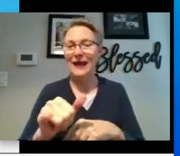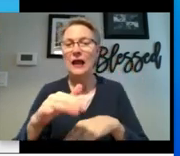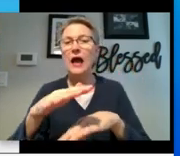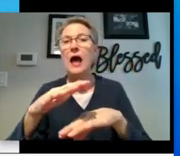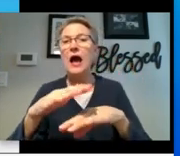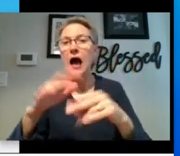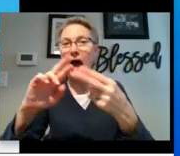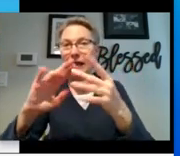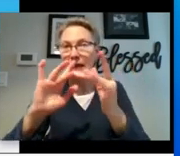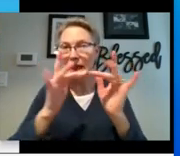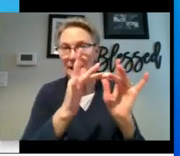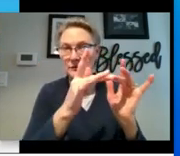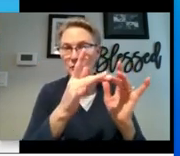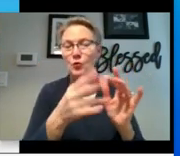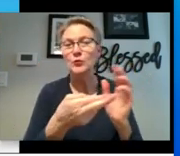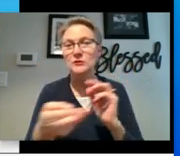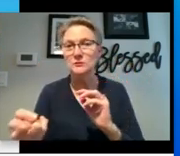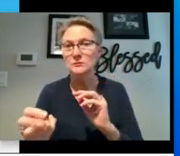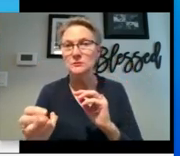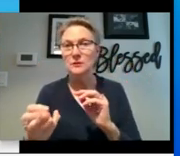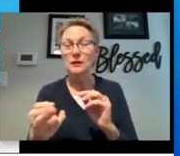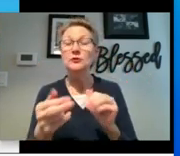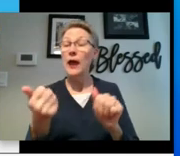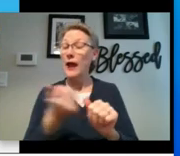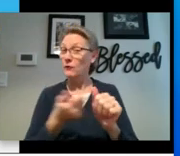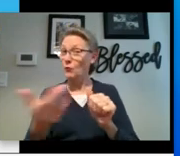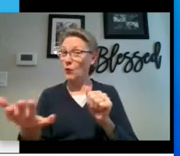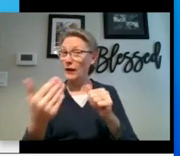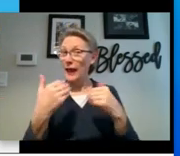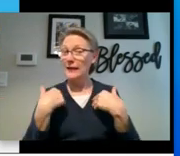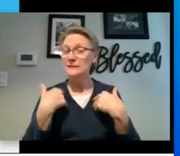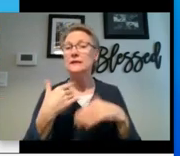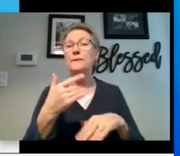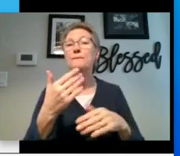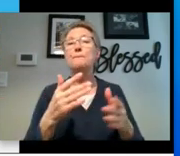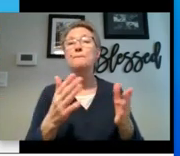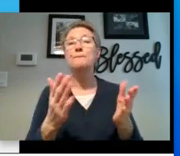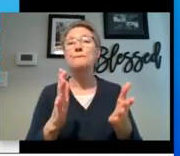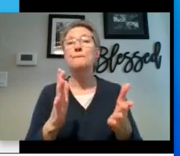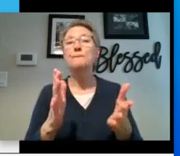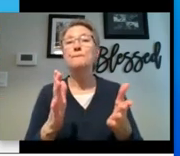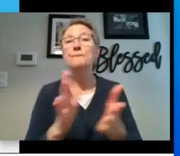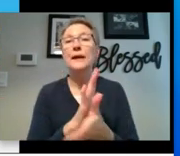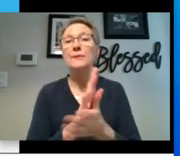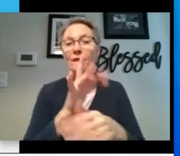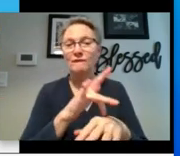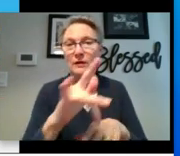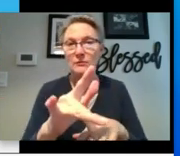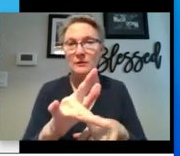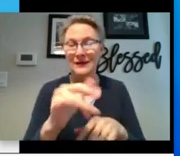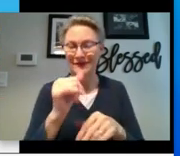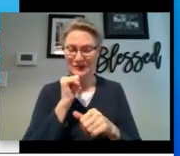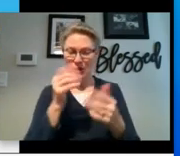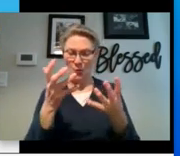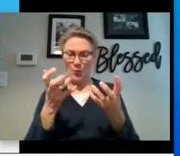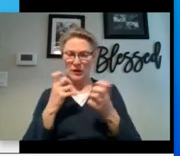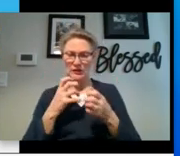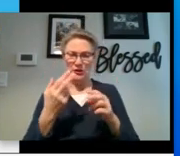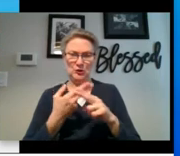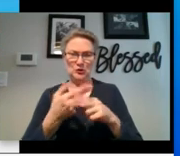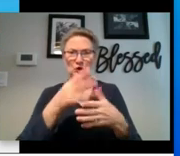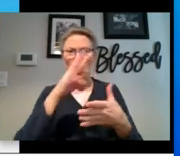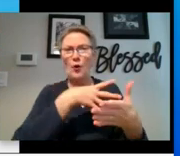this. And if you choose not to use graph paper and you're going to just create a drawing, like